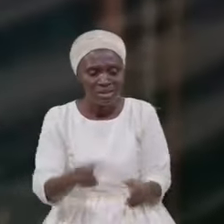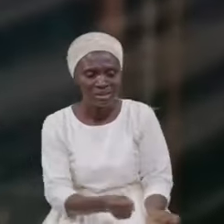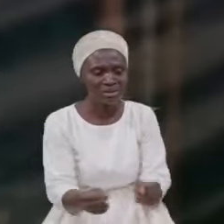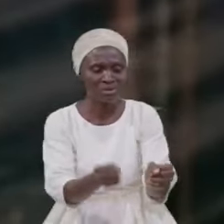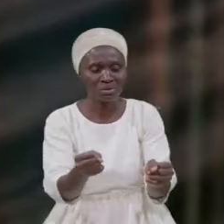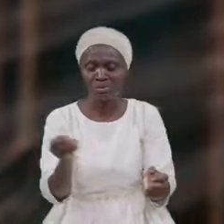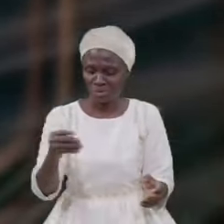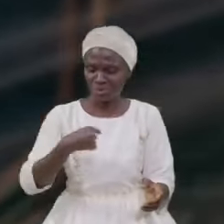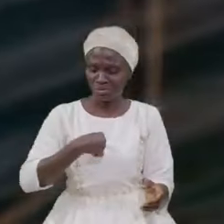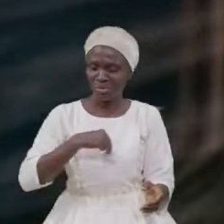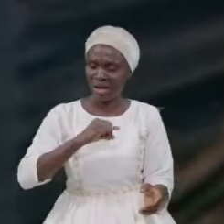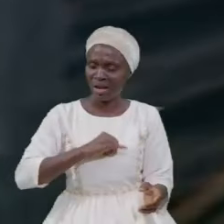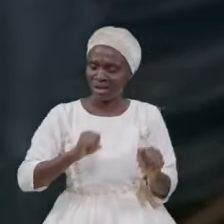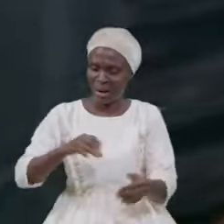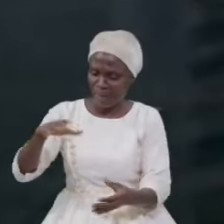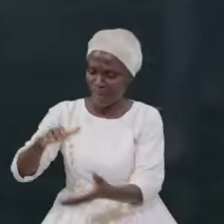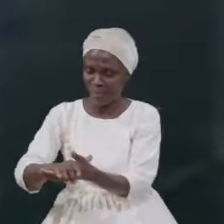marriage